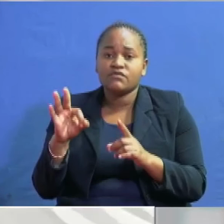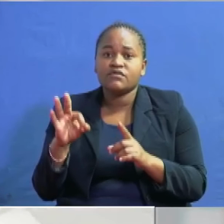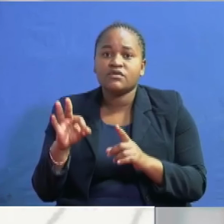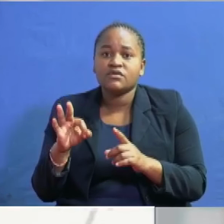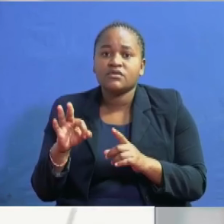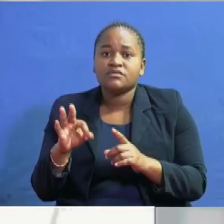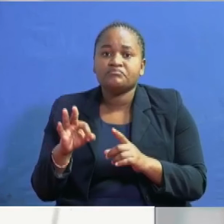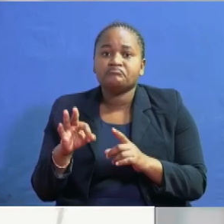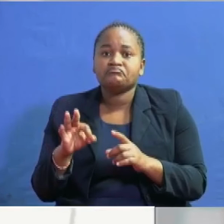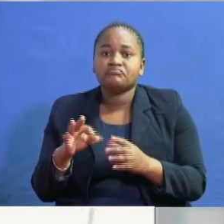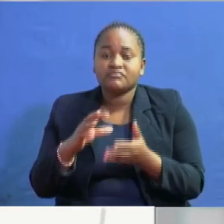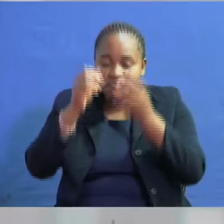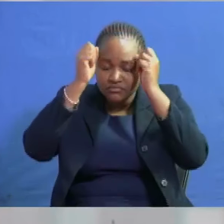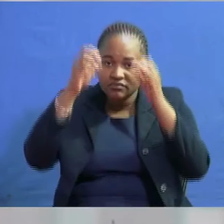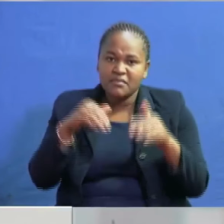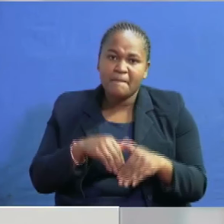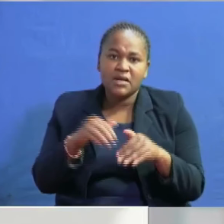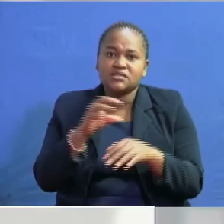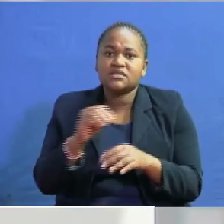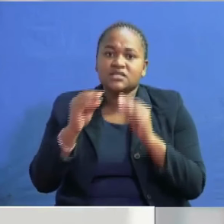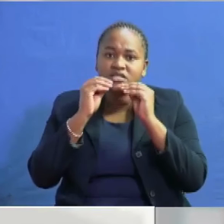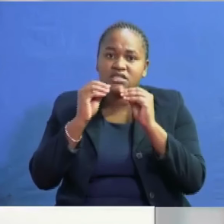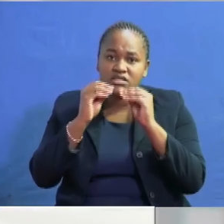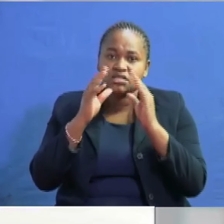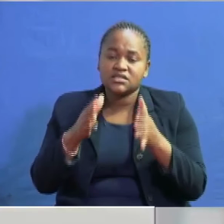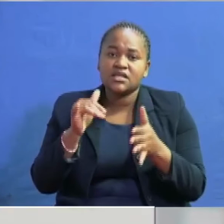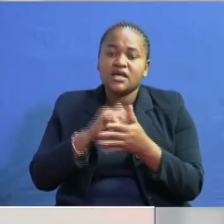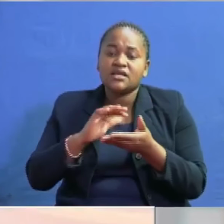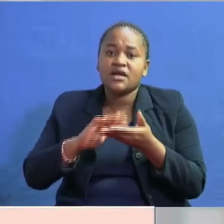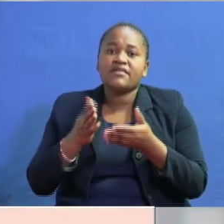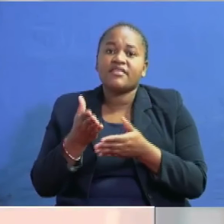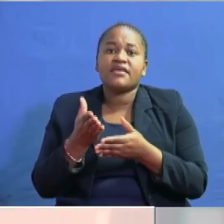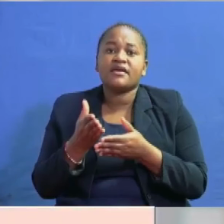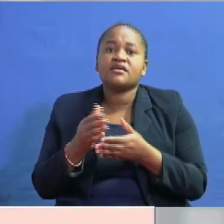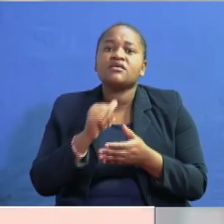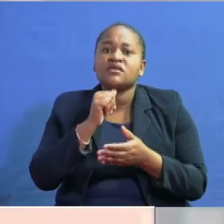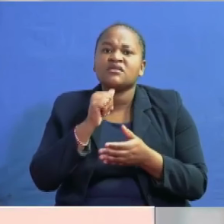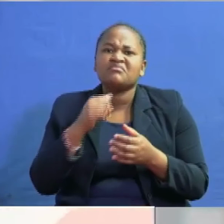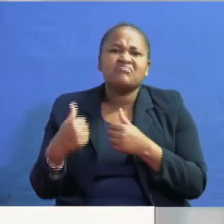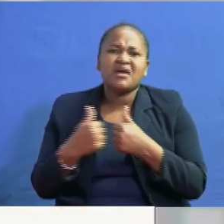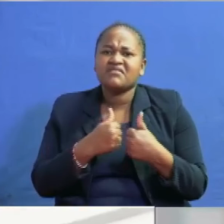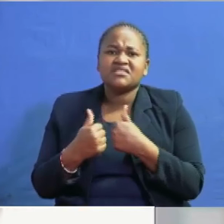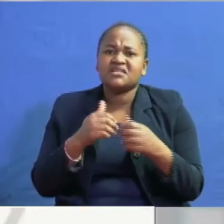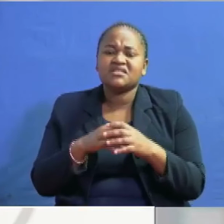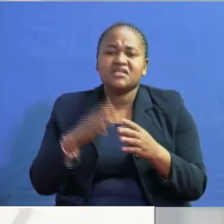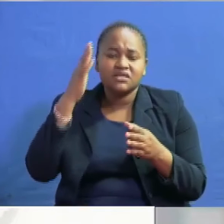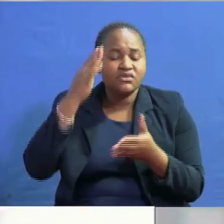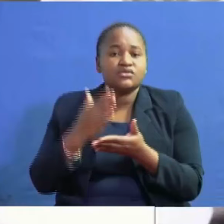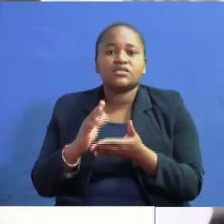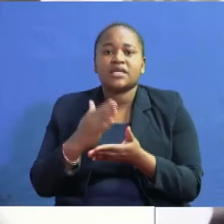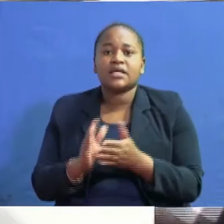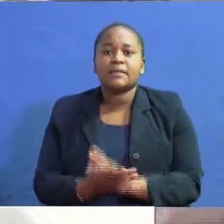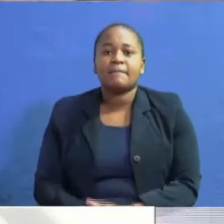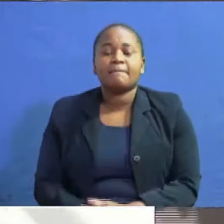the Northeastern do not match the number of teachers, thereby greatly compromising the education standards. Listen in.